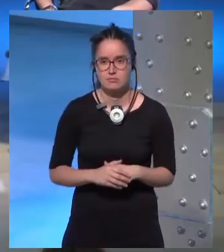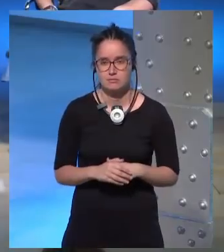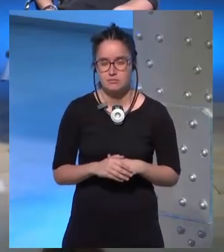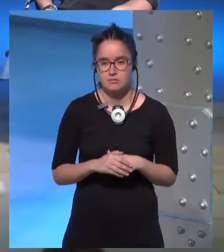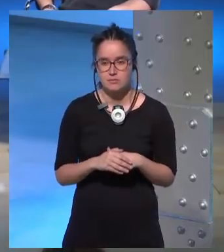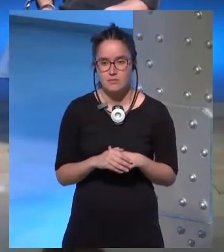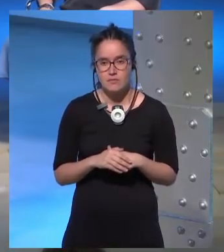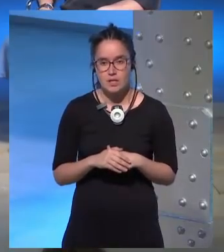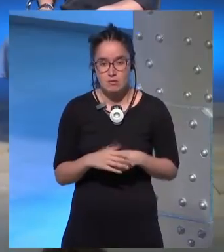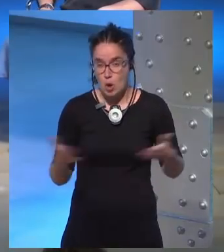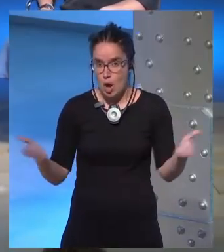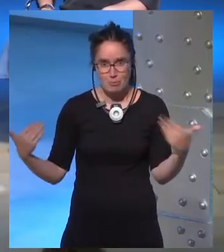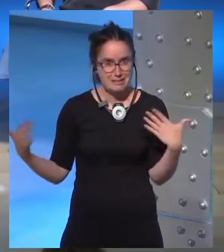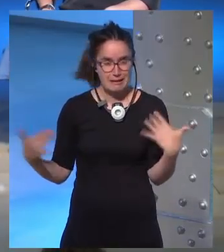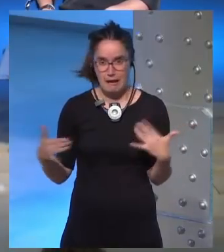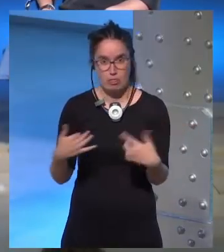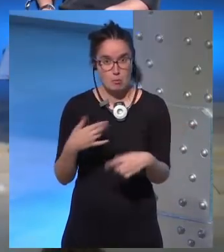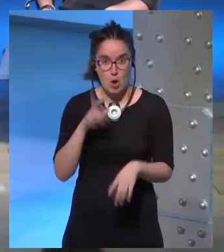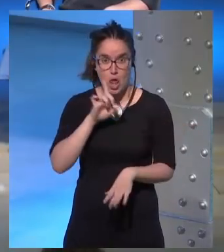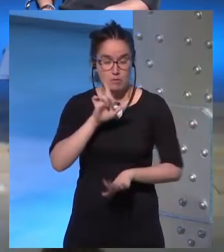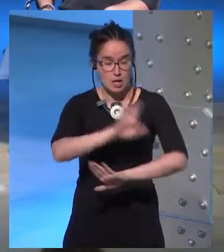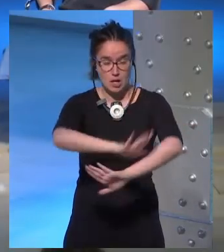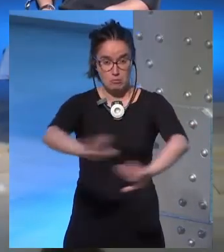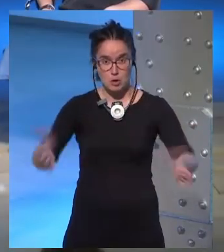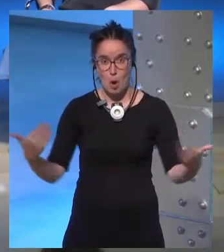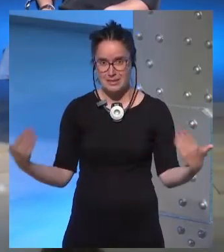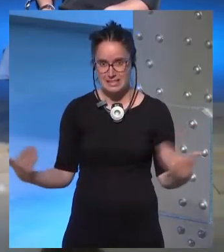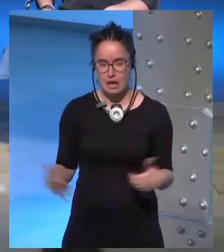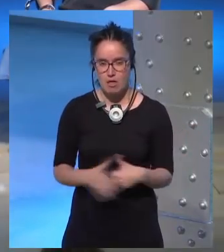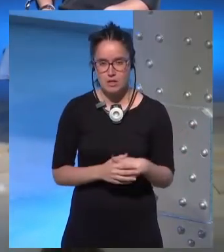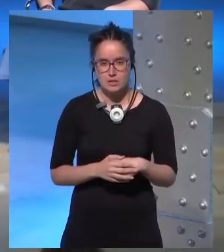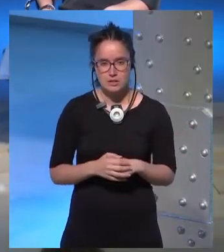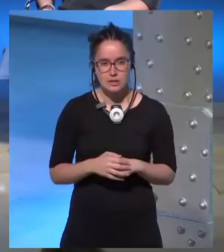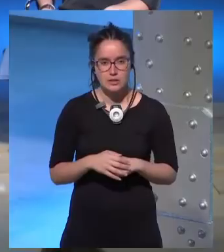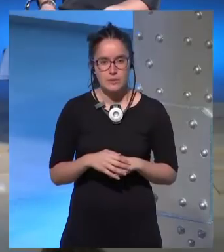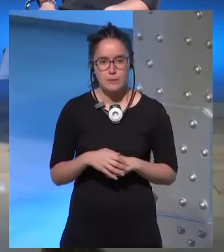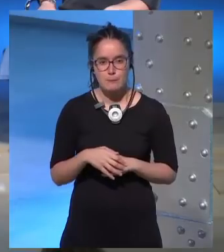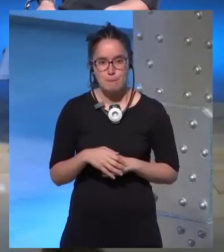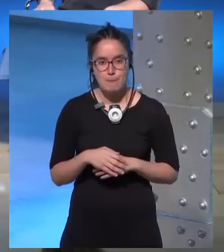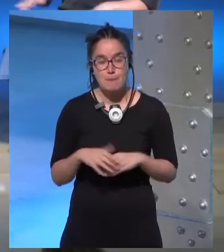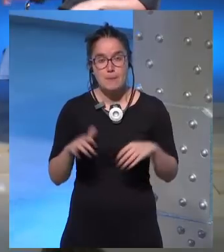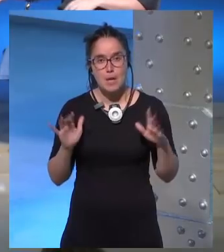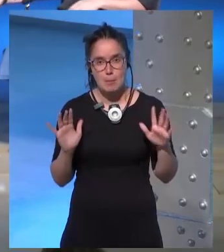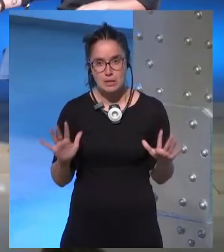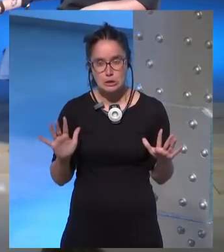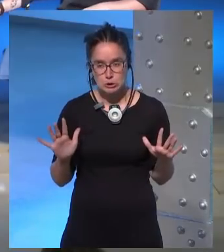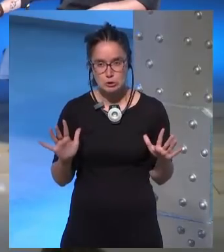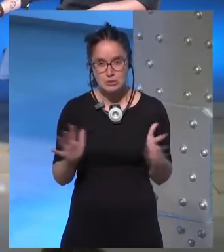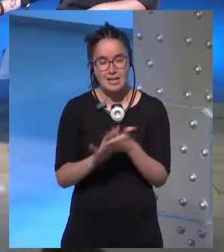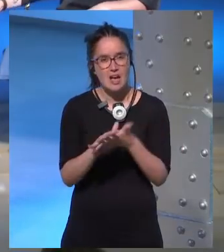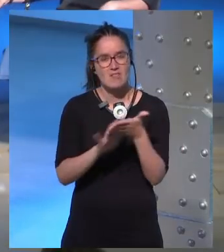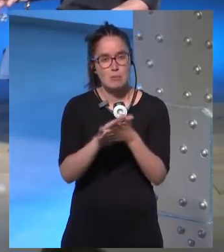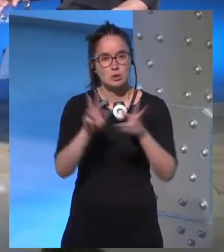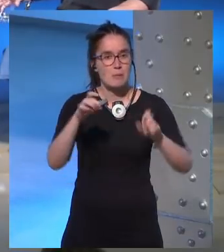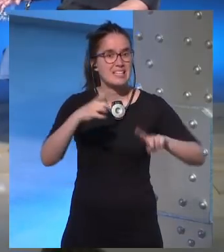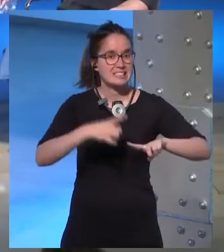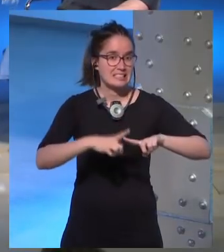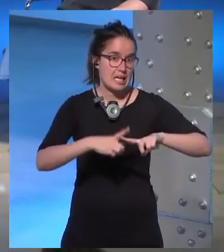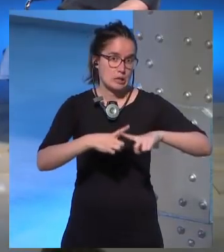think. Yeah, you know, but again, and here's the thing too with sexuality, and it gets